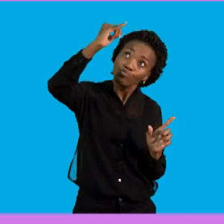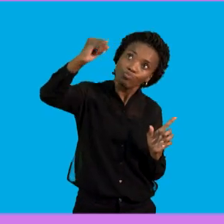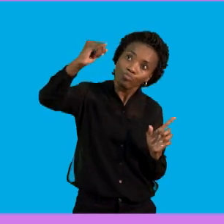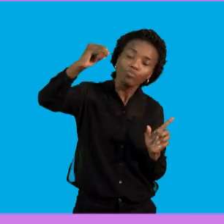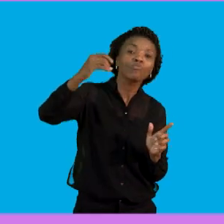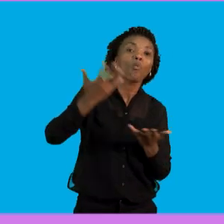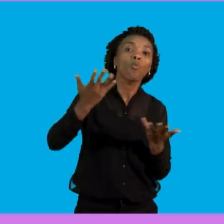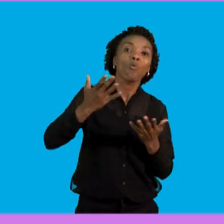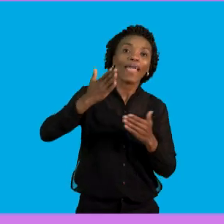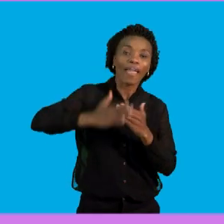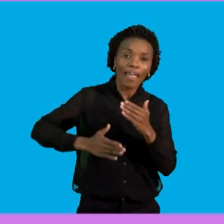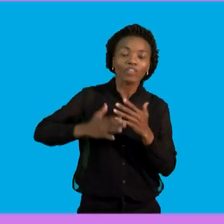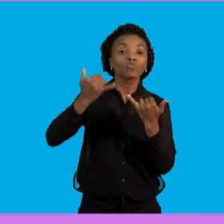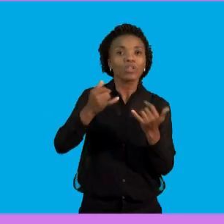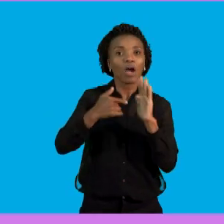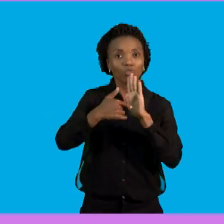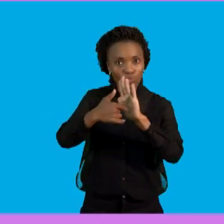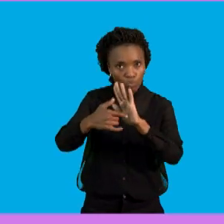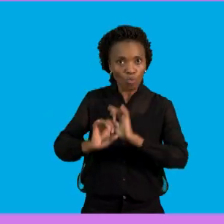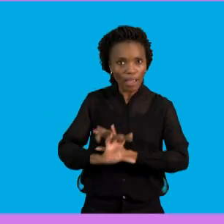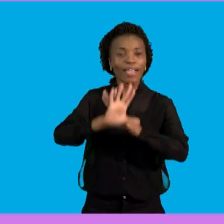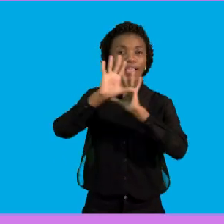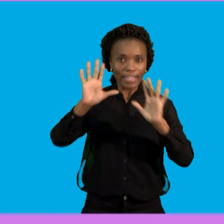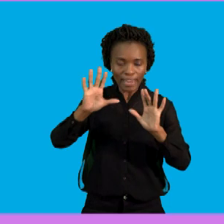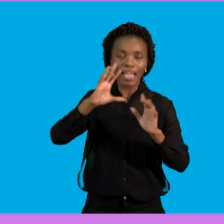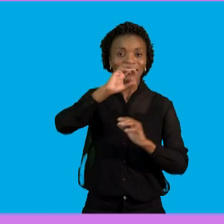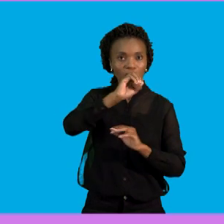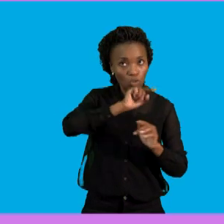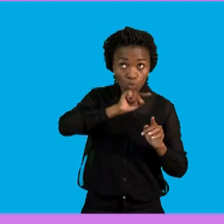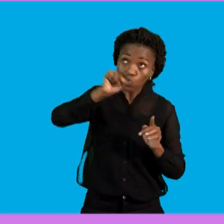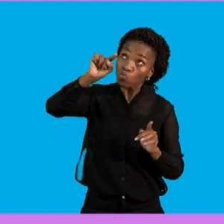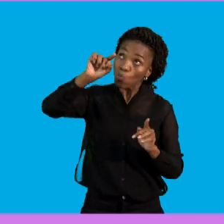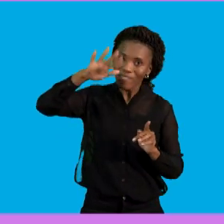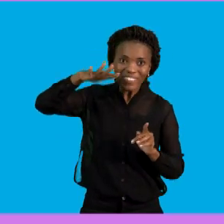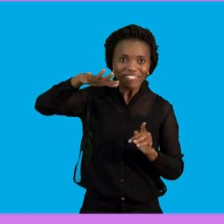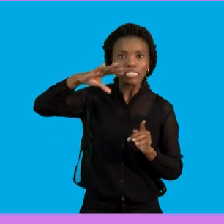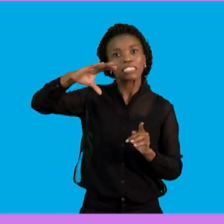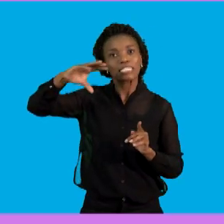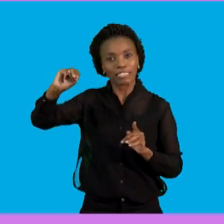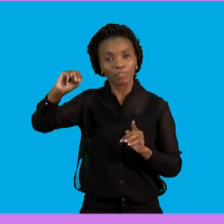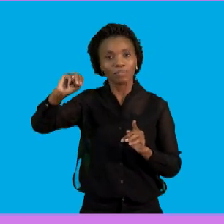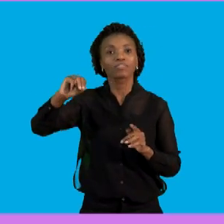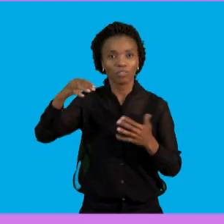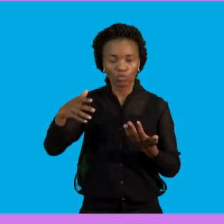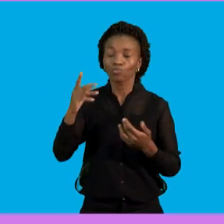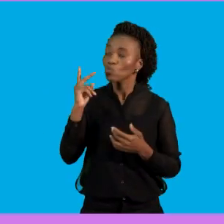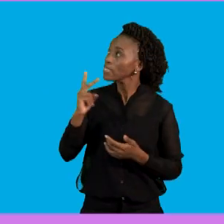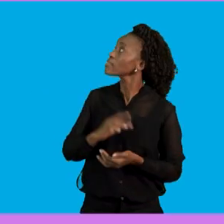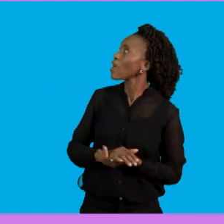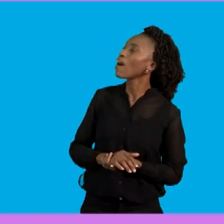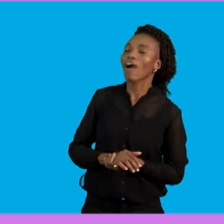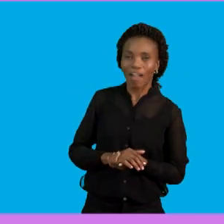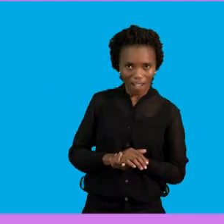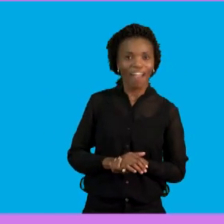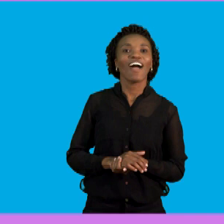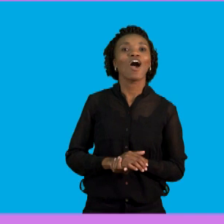last value there, and it shows to us that we are moving from zero to 15 centimeters.